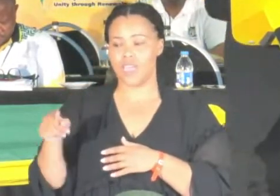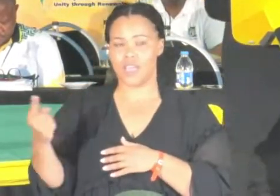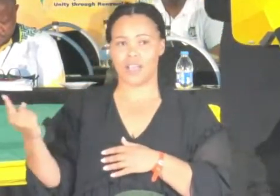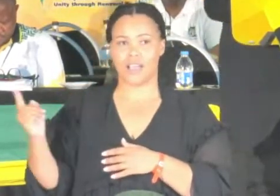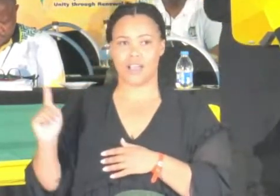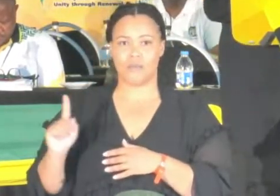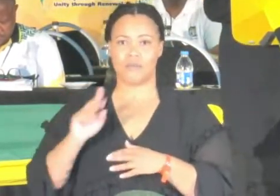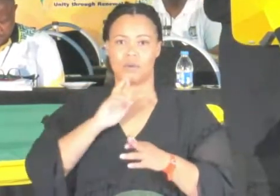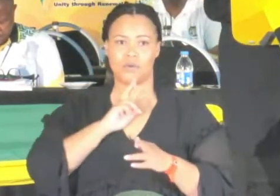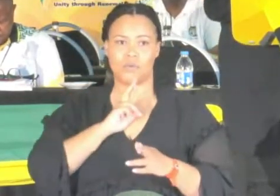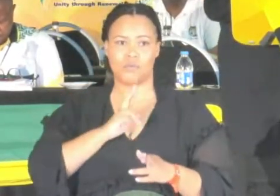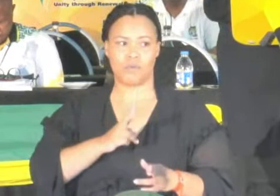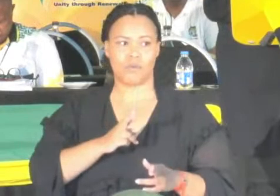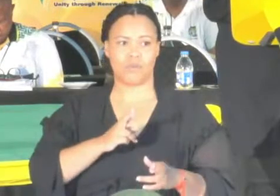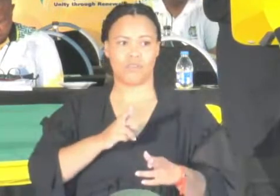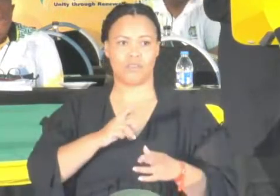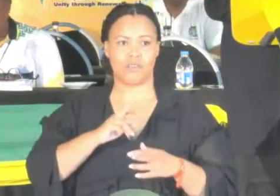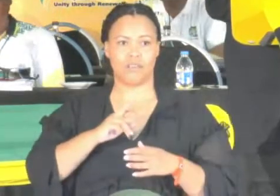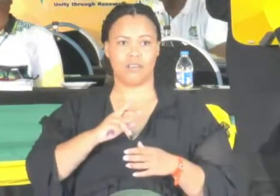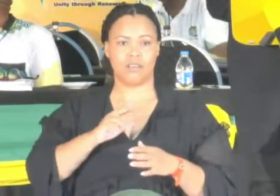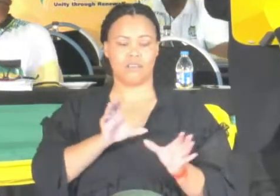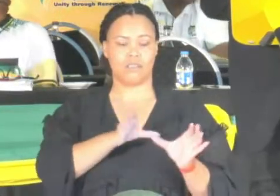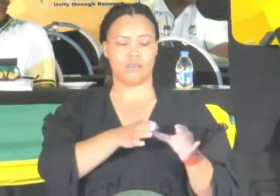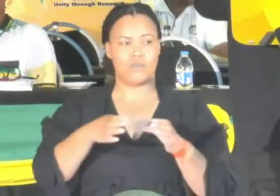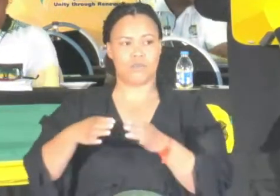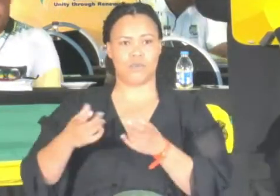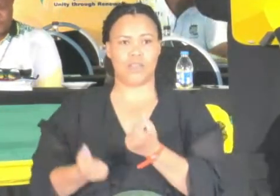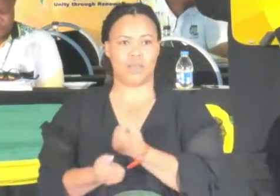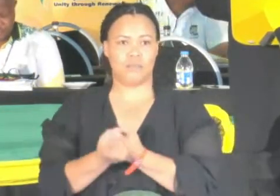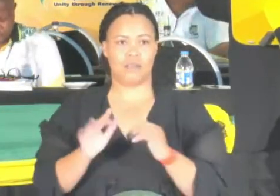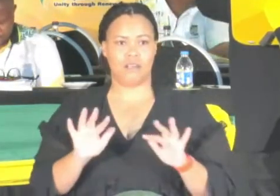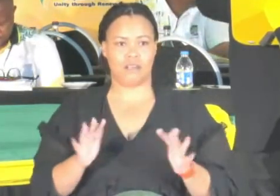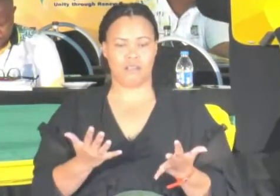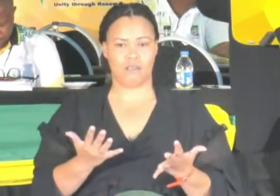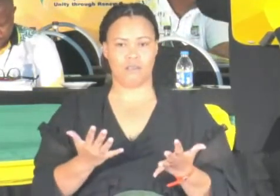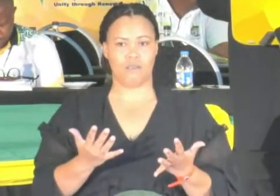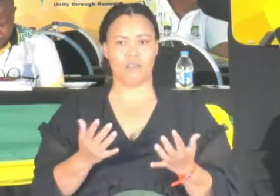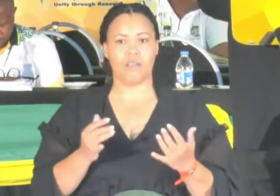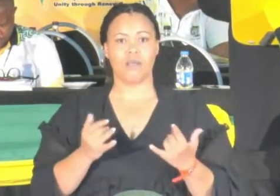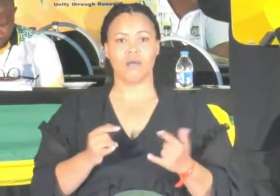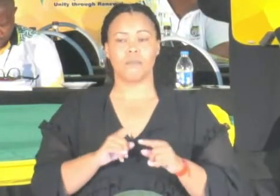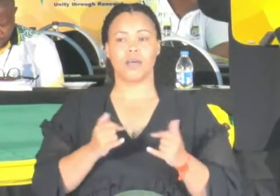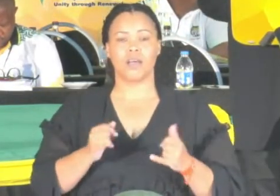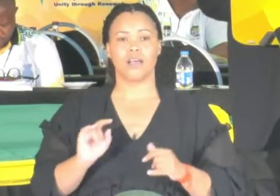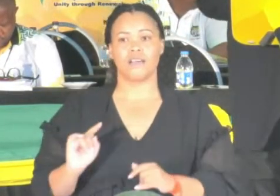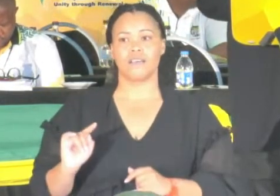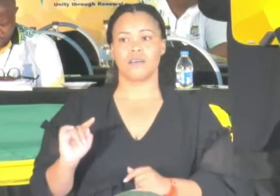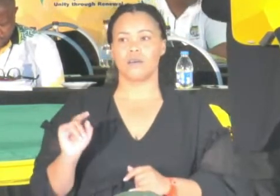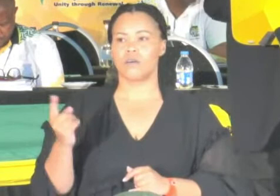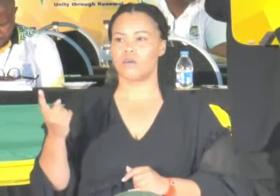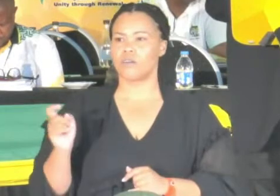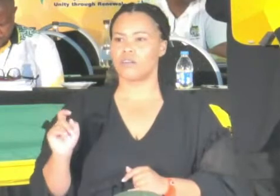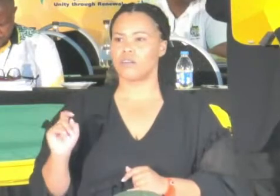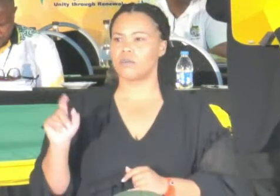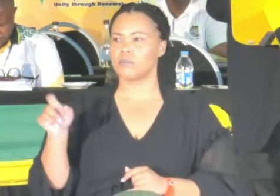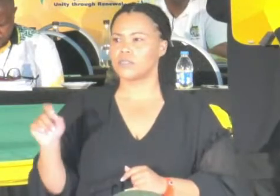these reports of the commissions. But let me take the opportunity of calling the first